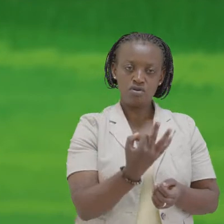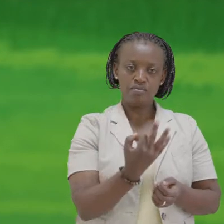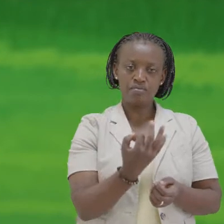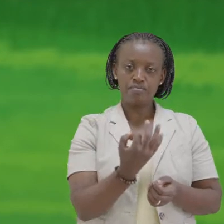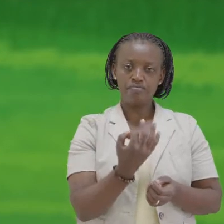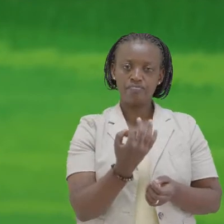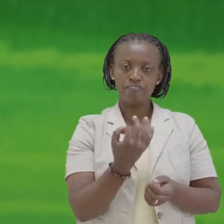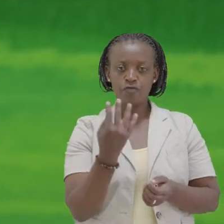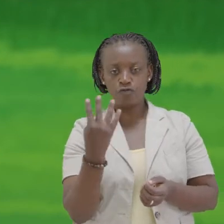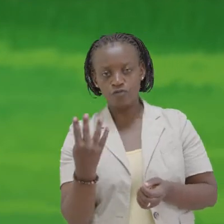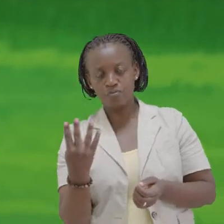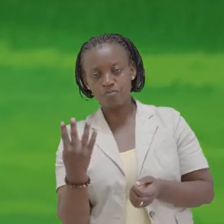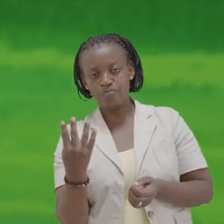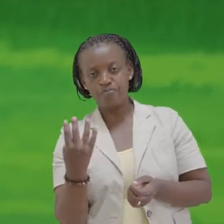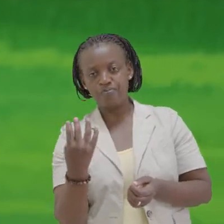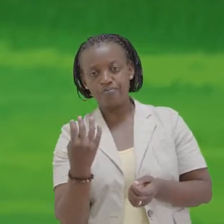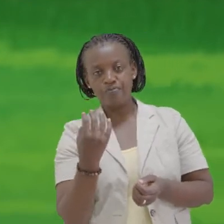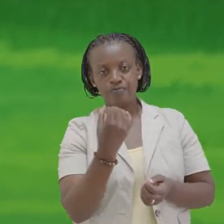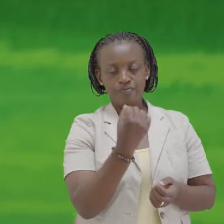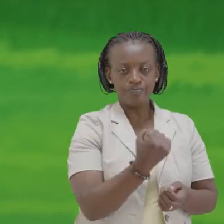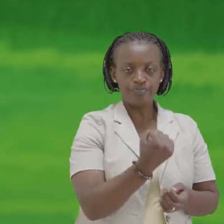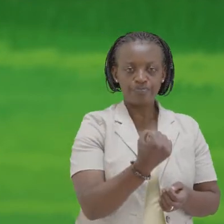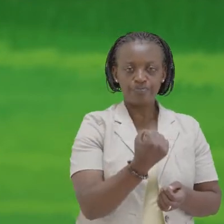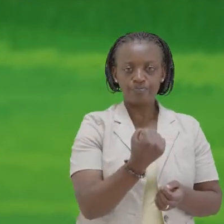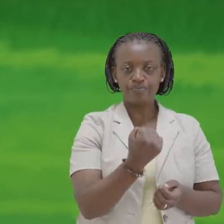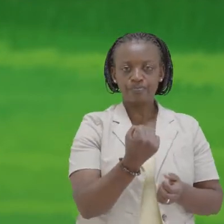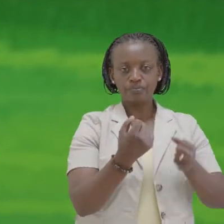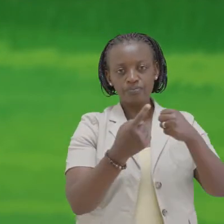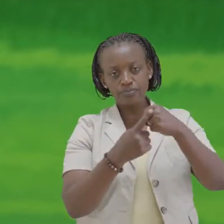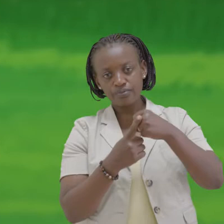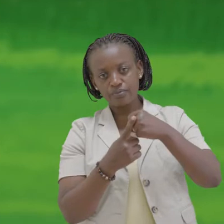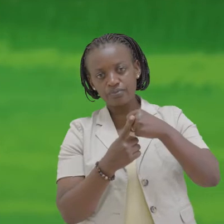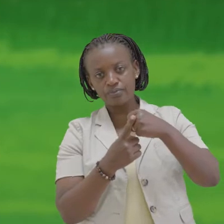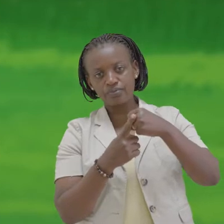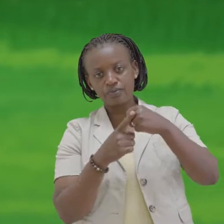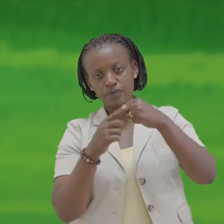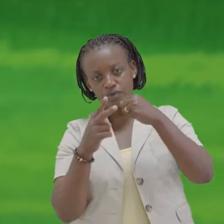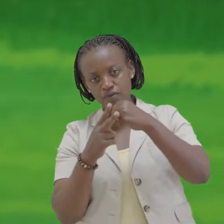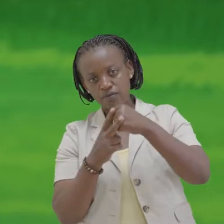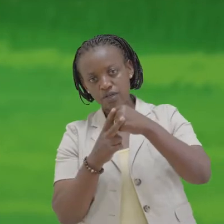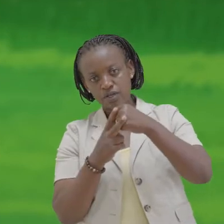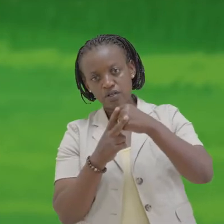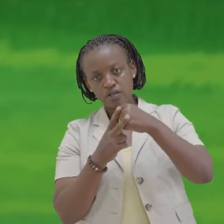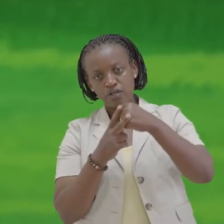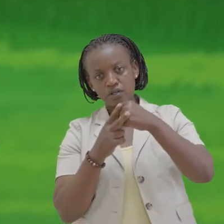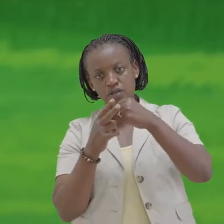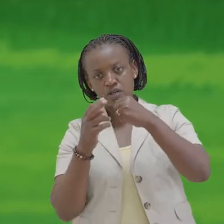One, two, three, four,